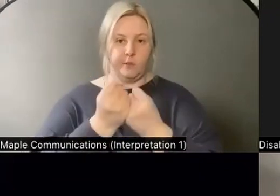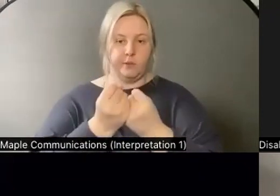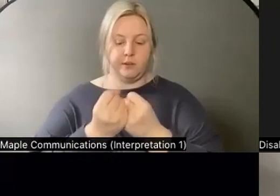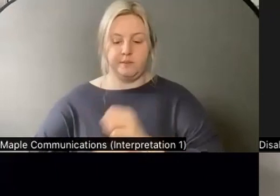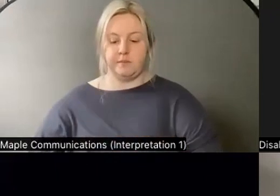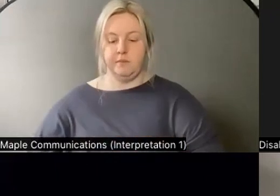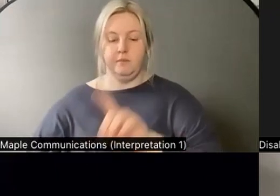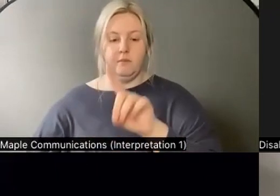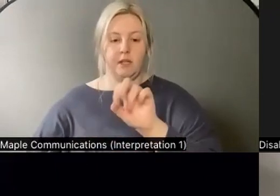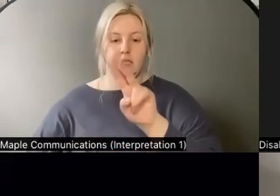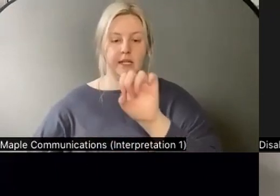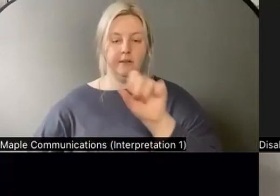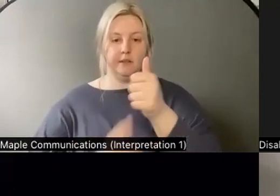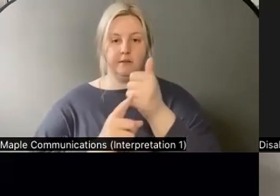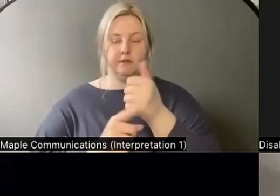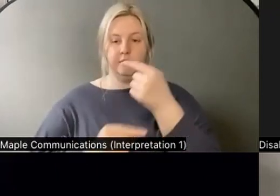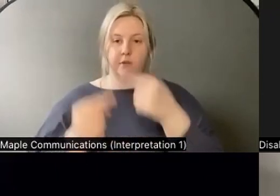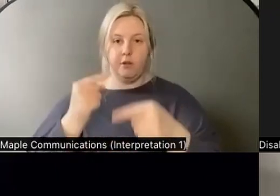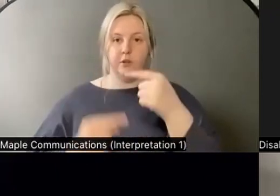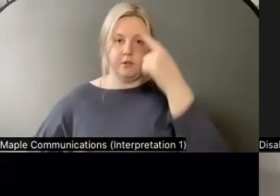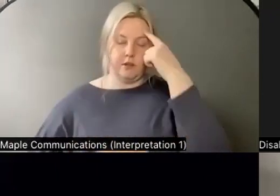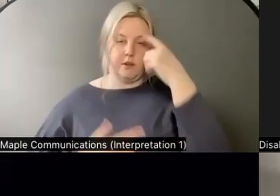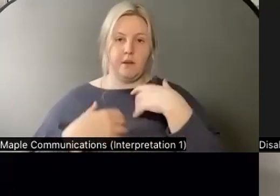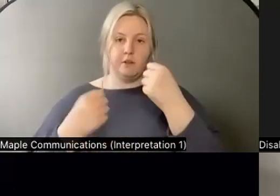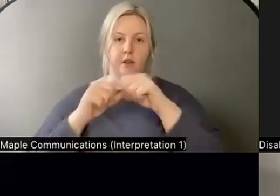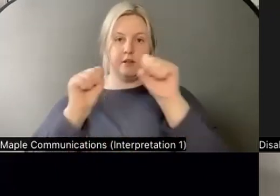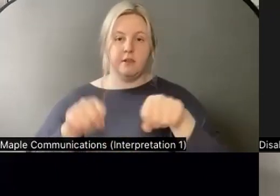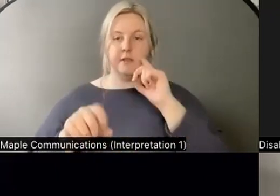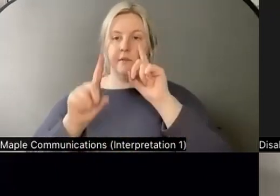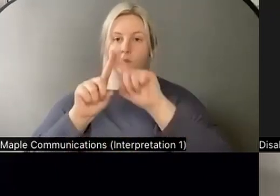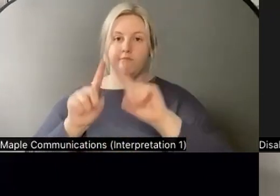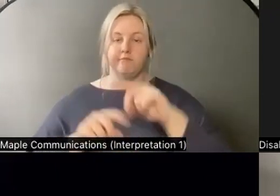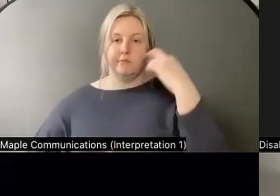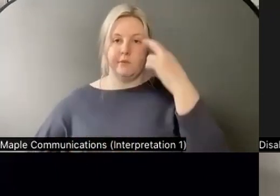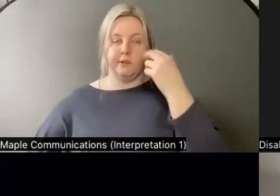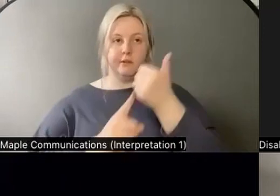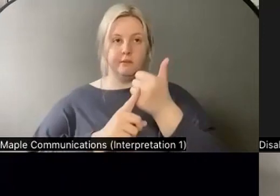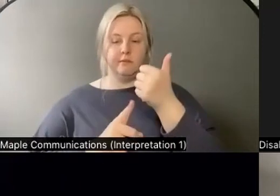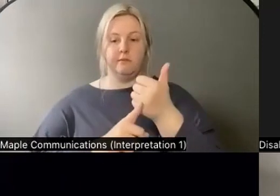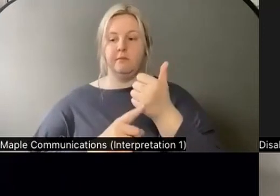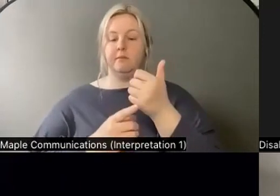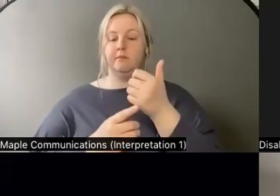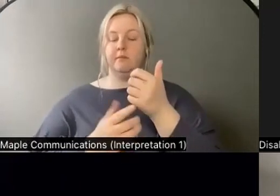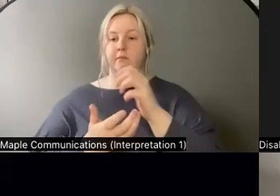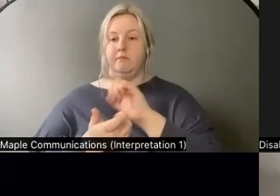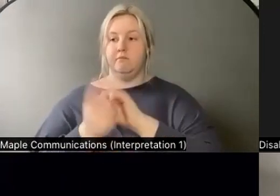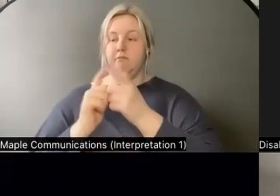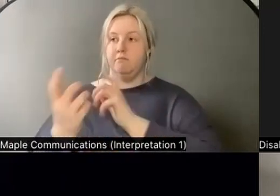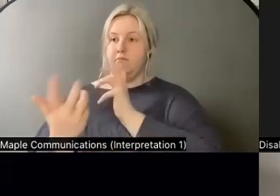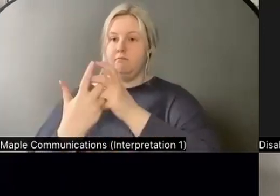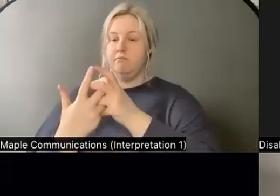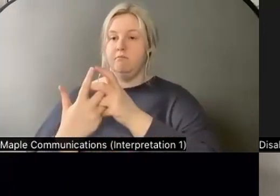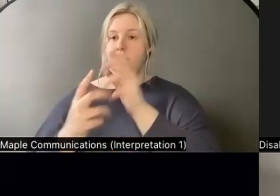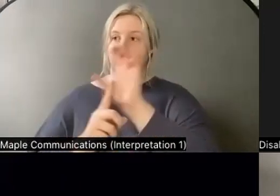Davies argues that the mental health system, for various reasons, has been particularly adept at adapting to the culture and demands of